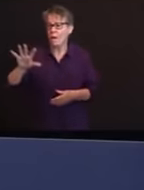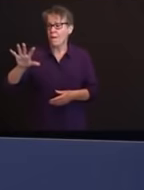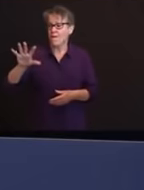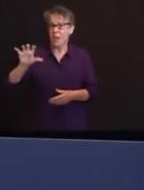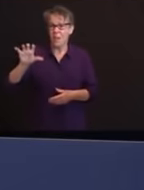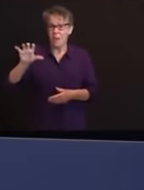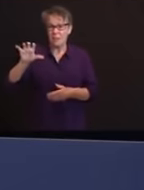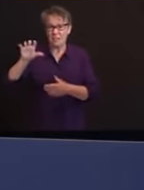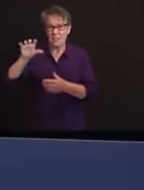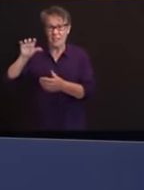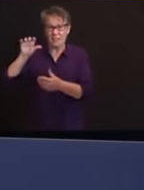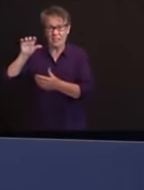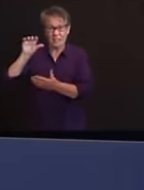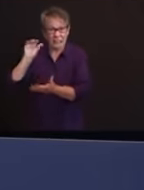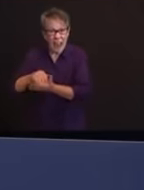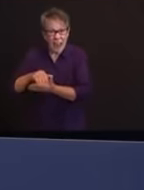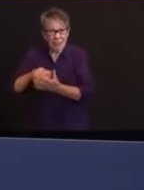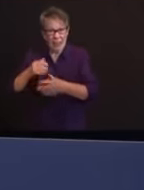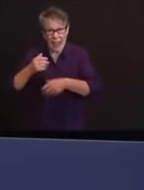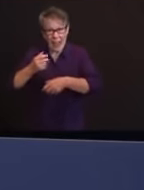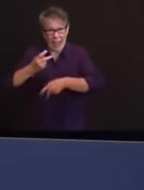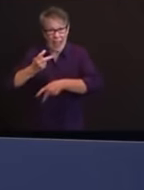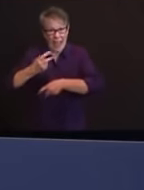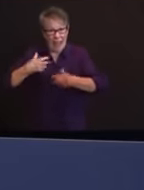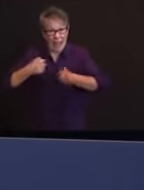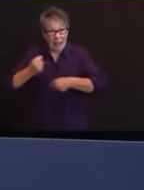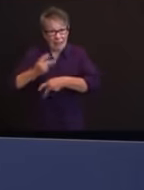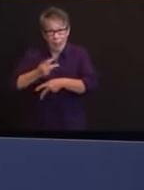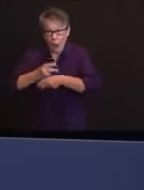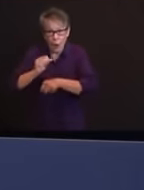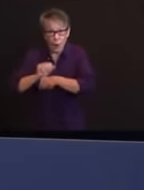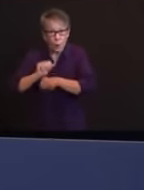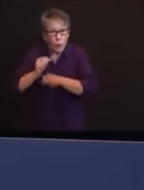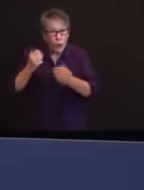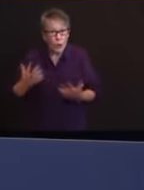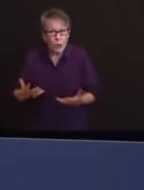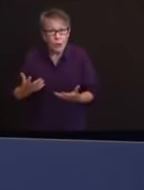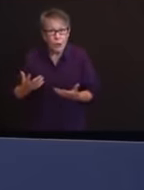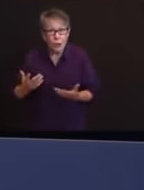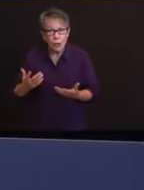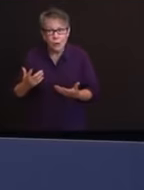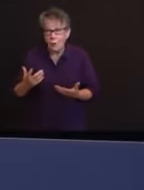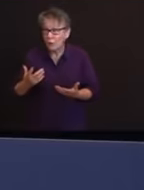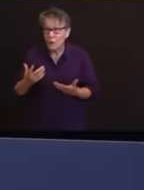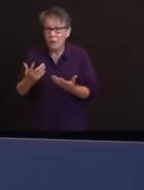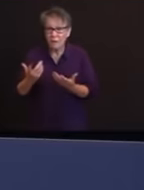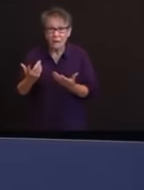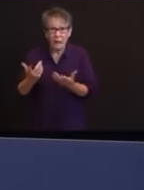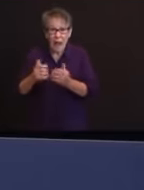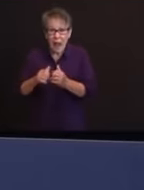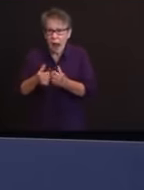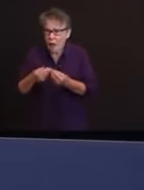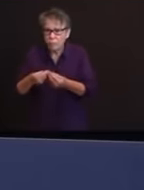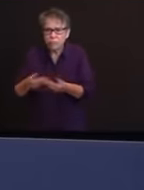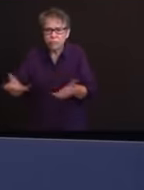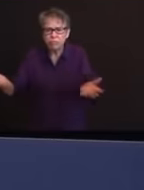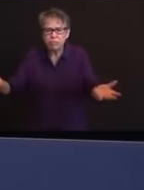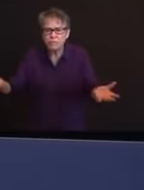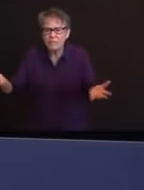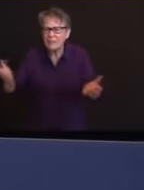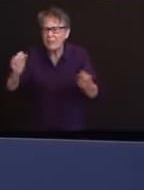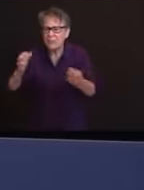of prioritization, those most at risk, et cetera, till we reach the bottom where we have a smaller